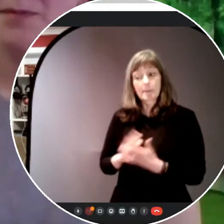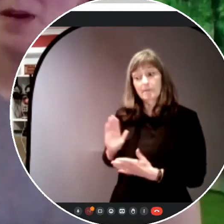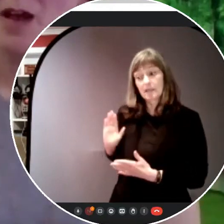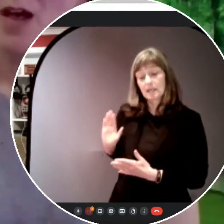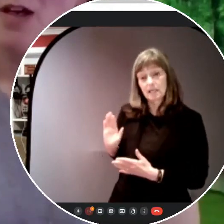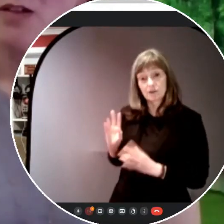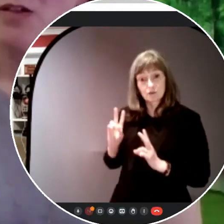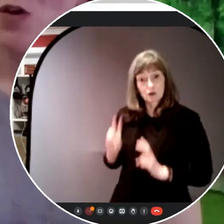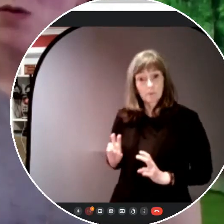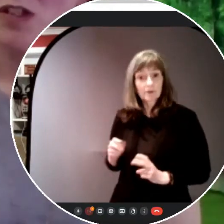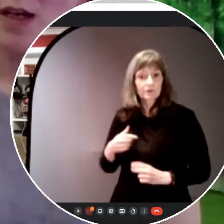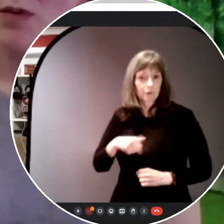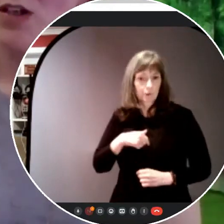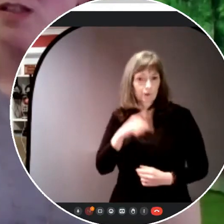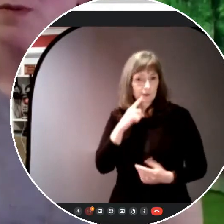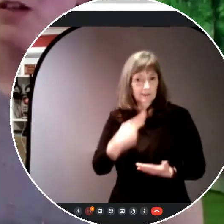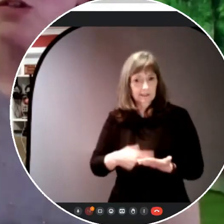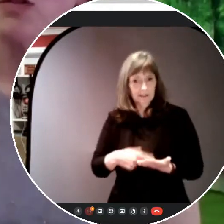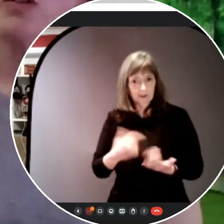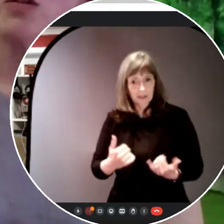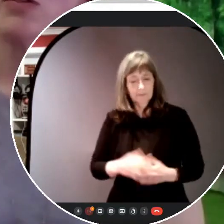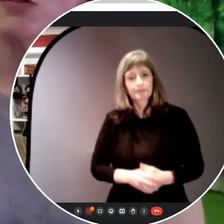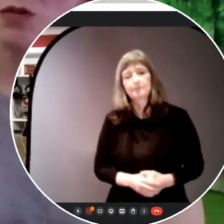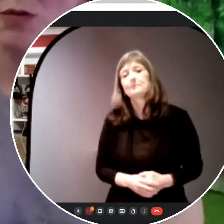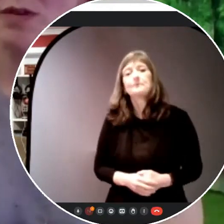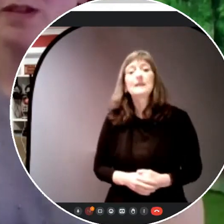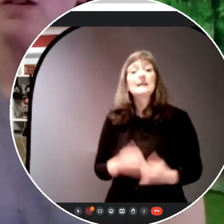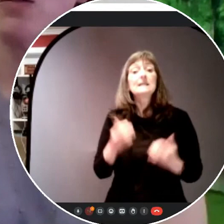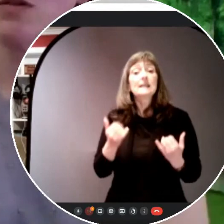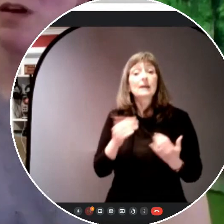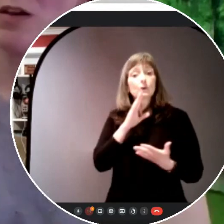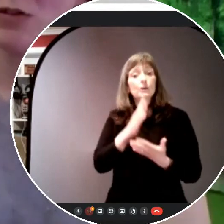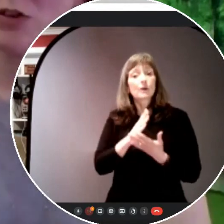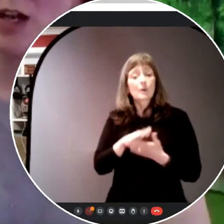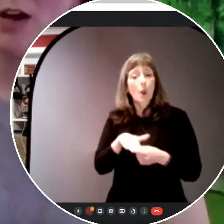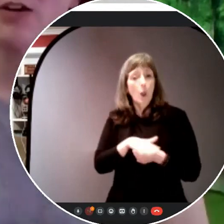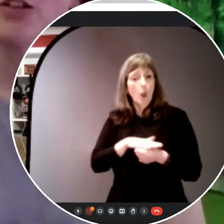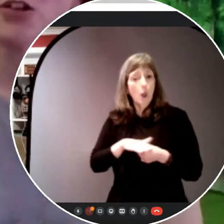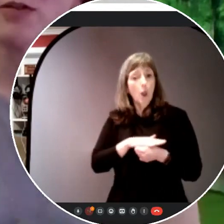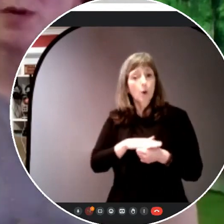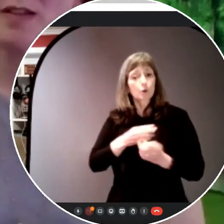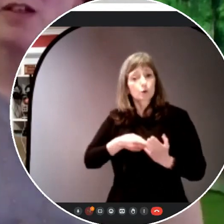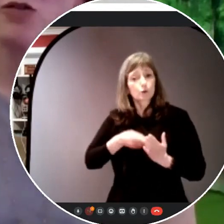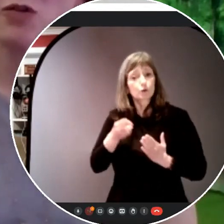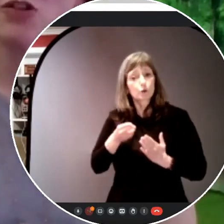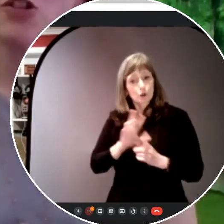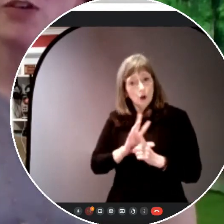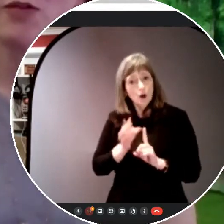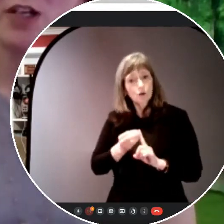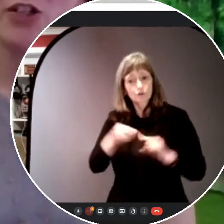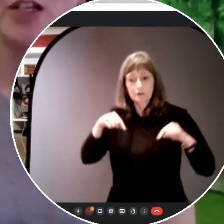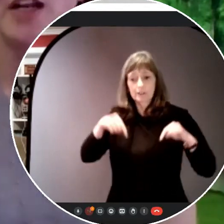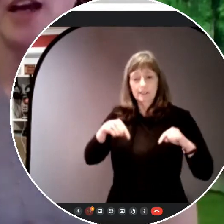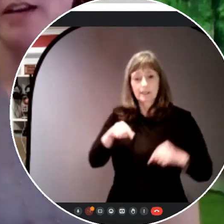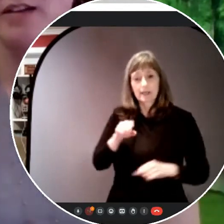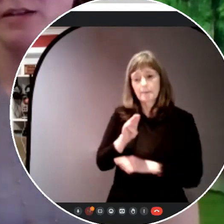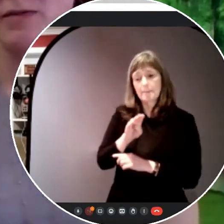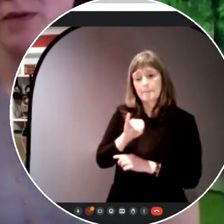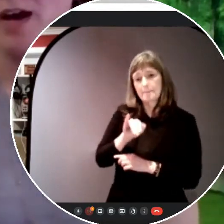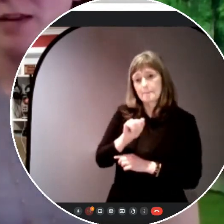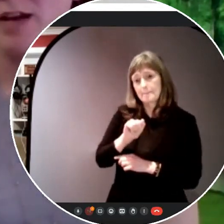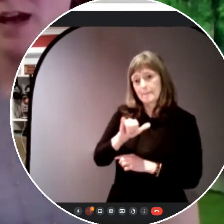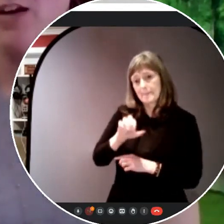asked. So today we're going to speak to the local truths, our local culture and heritage of the Bay St. George region,